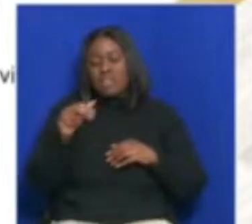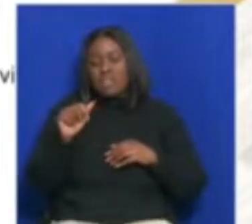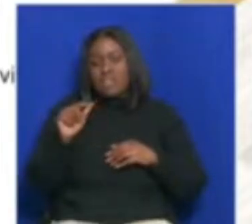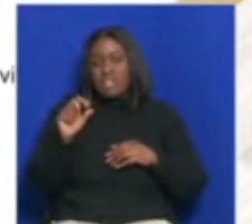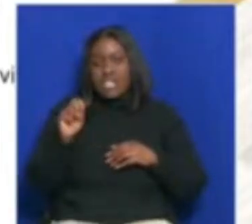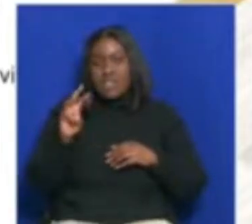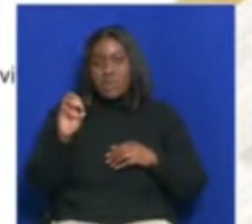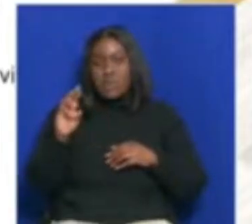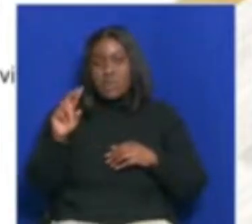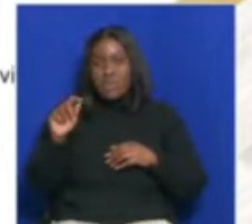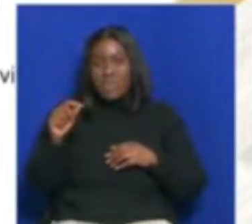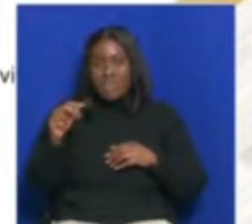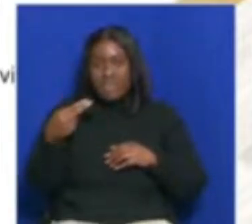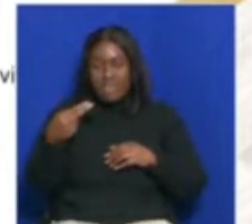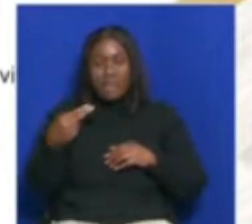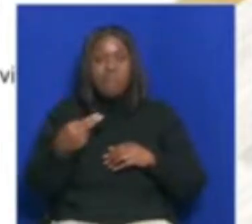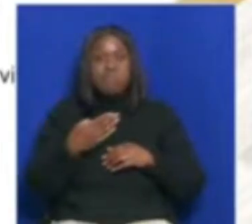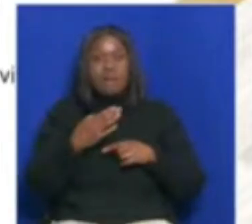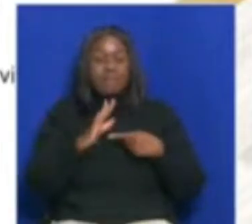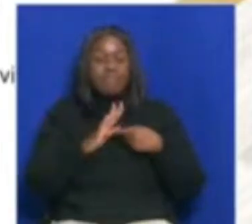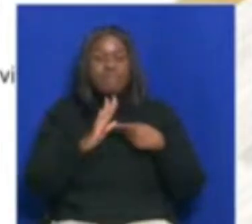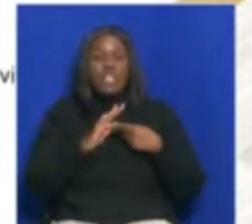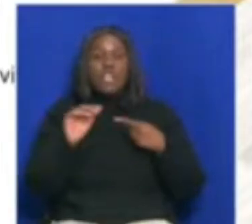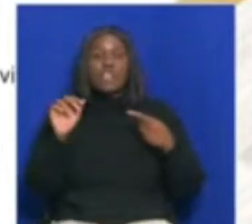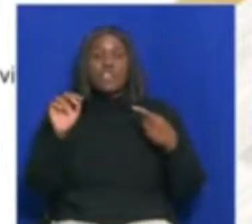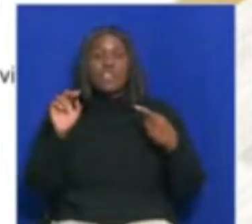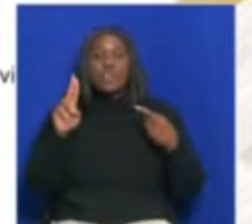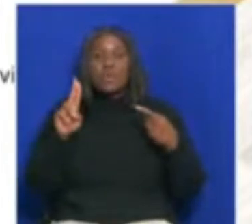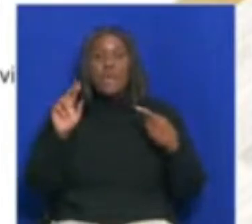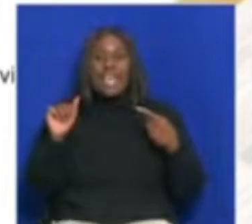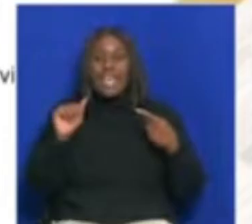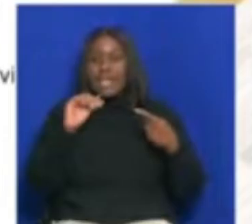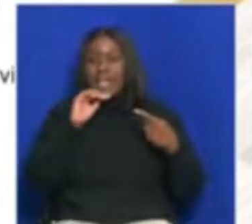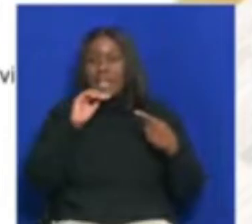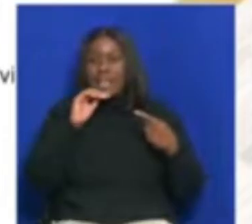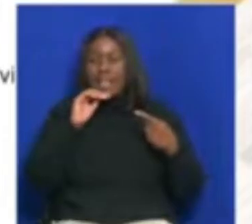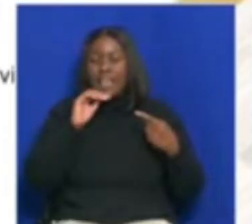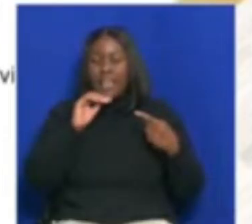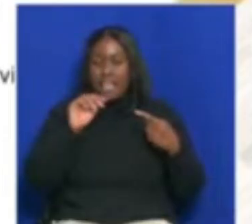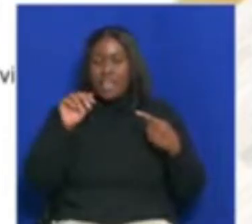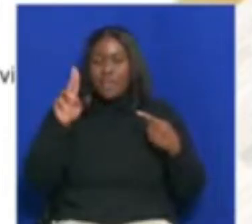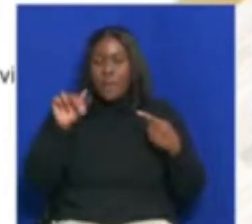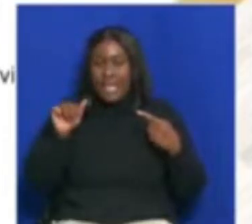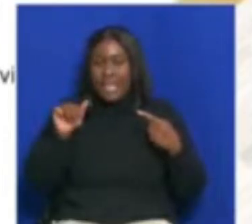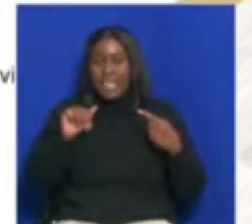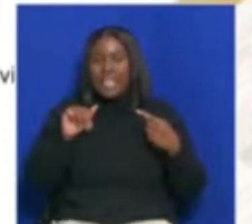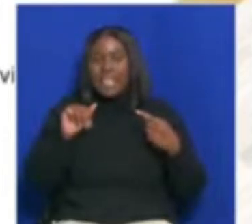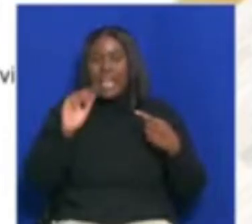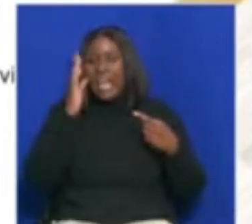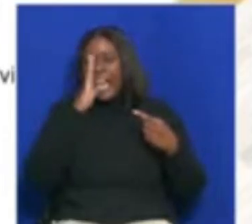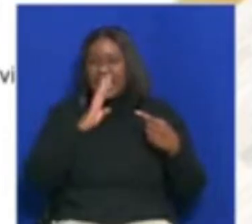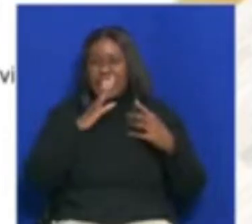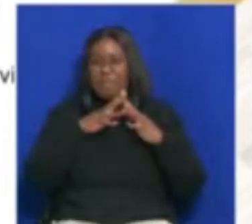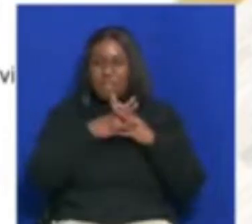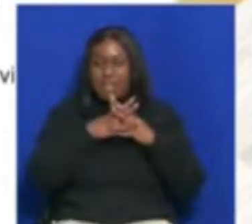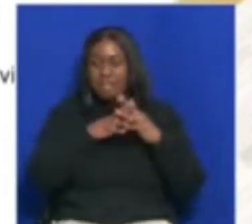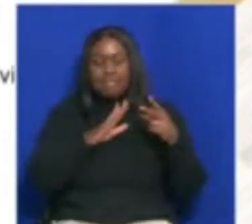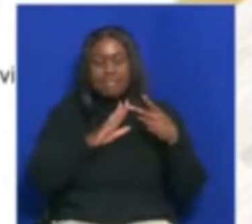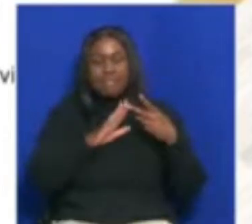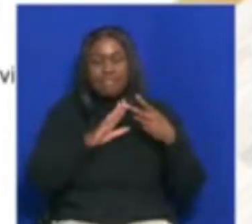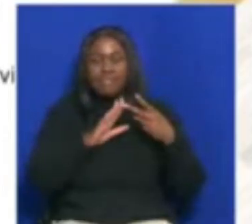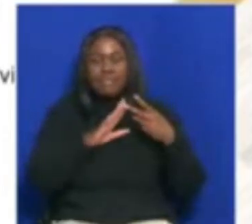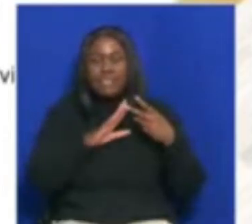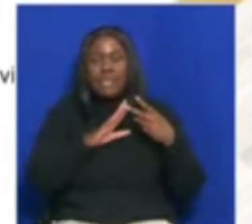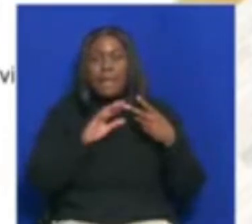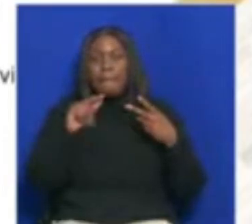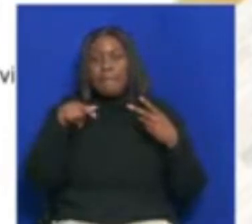Americans, UA Ugly American Kings, Shilton's Precision Towing Company, and